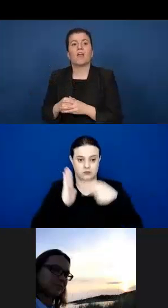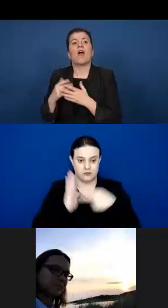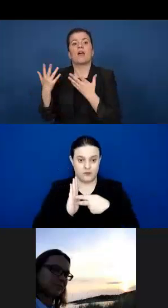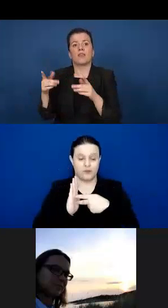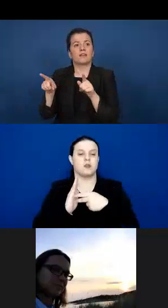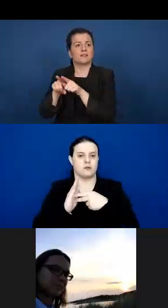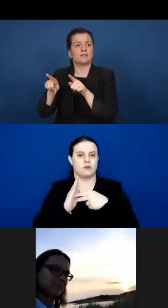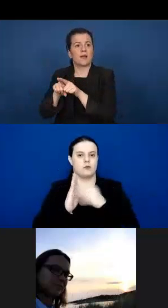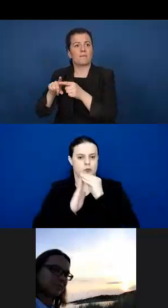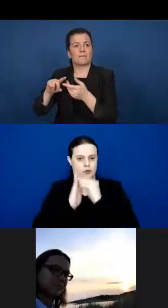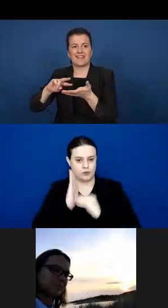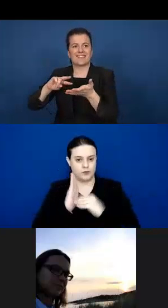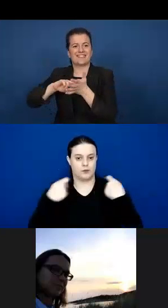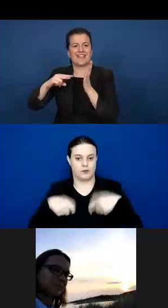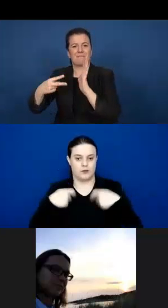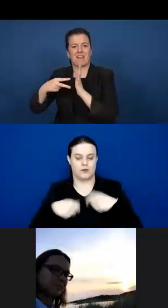reasoning.